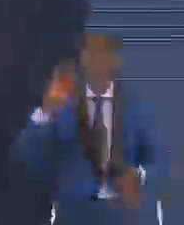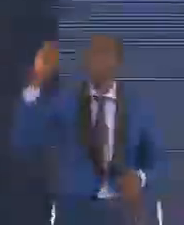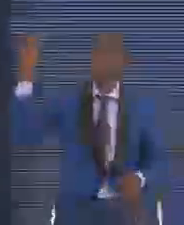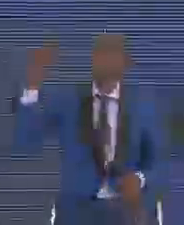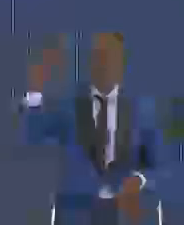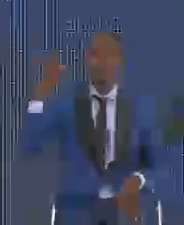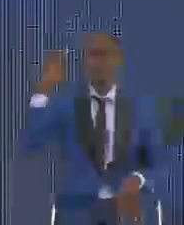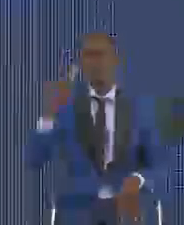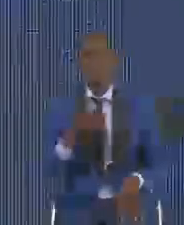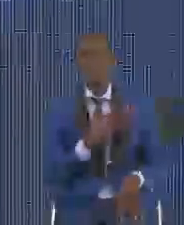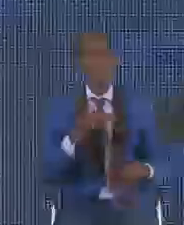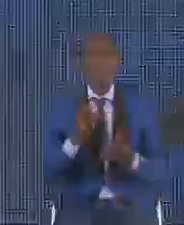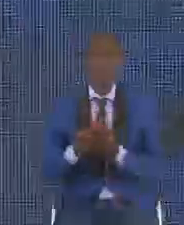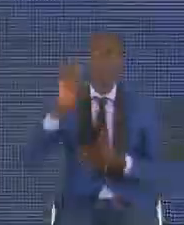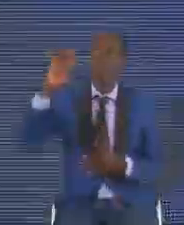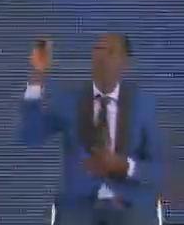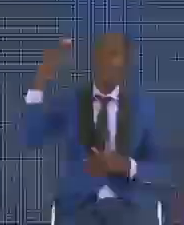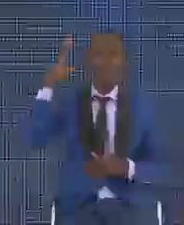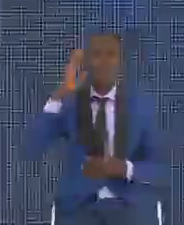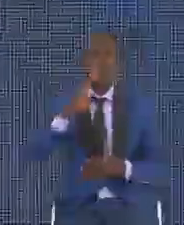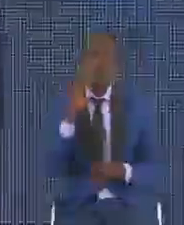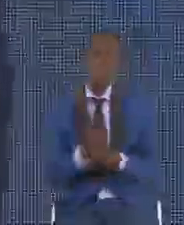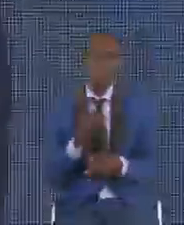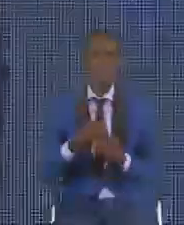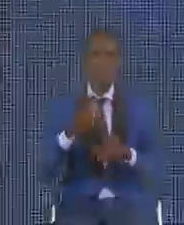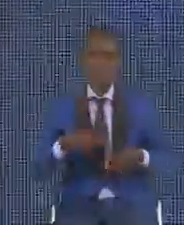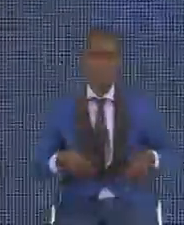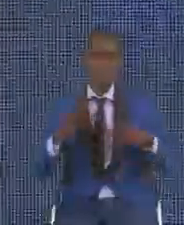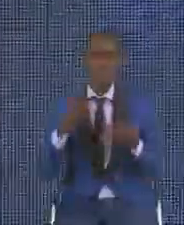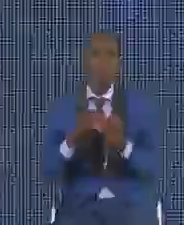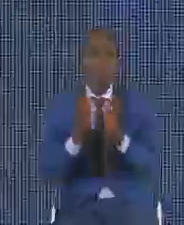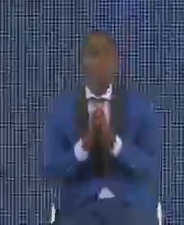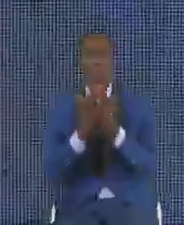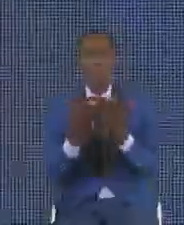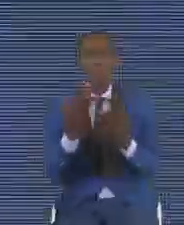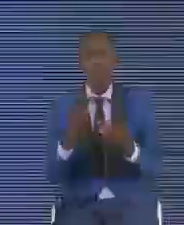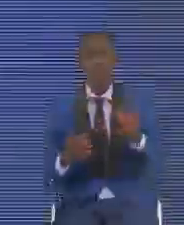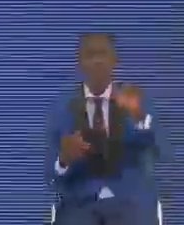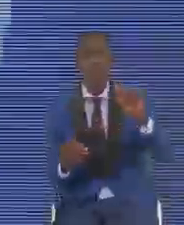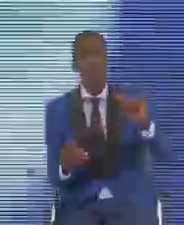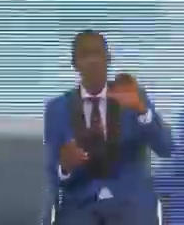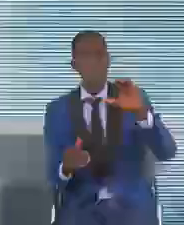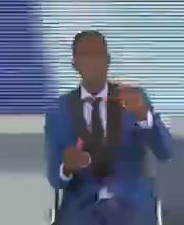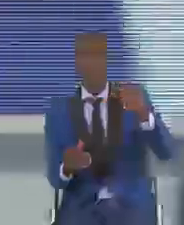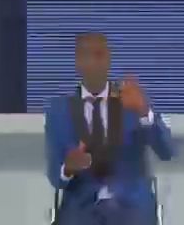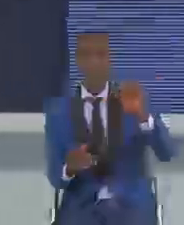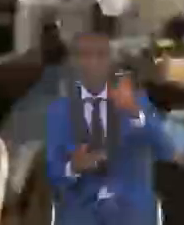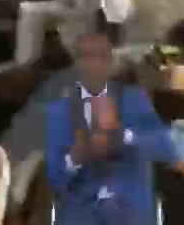that grace will be sustained in your life. Acts chapter 4, I'm reading from